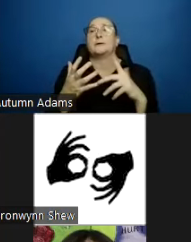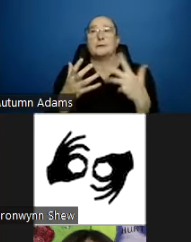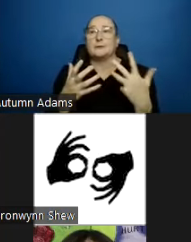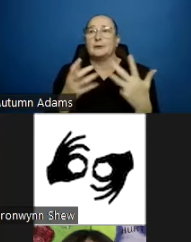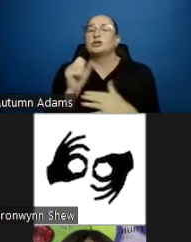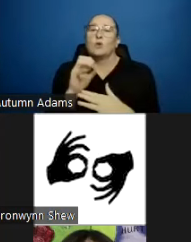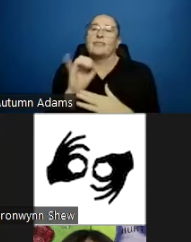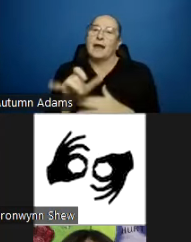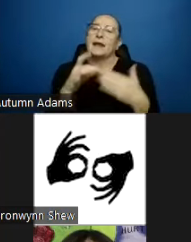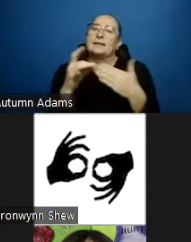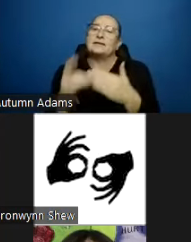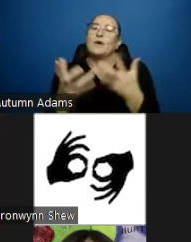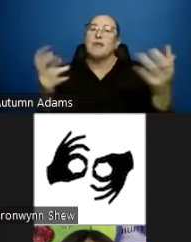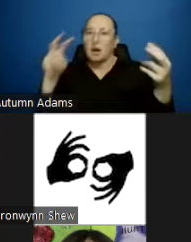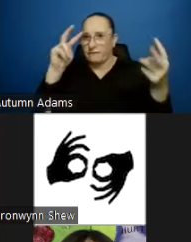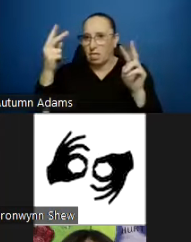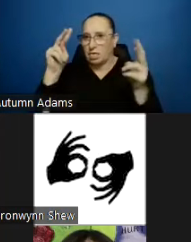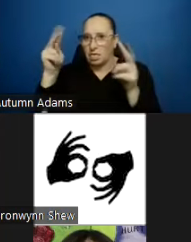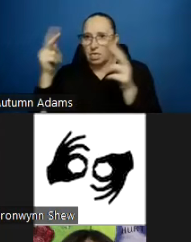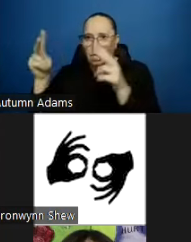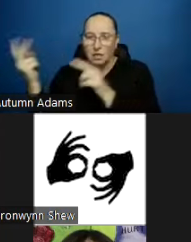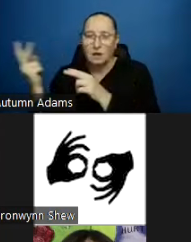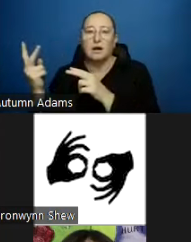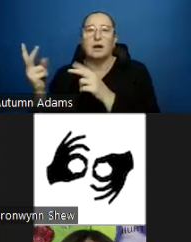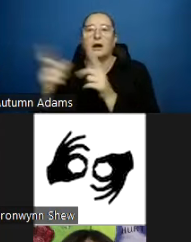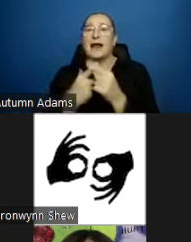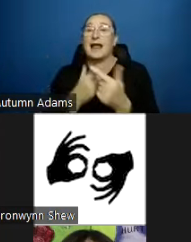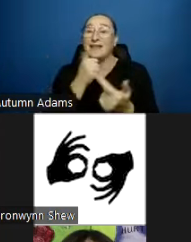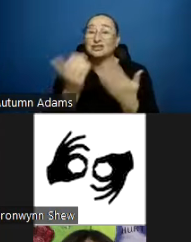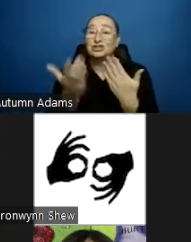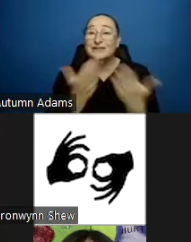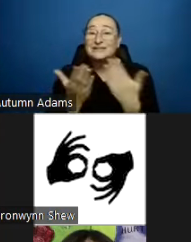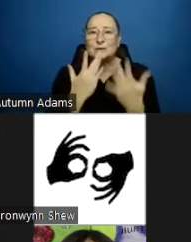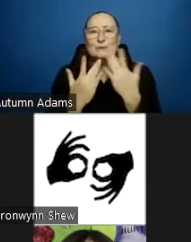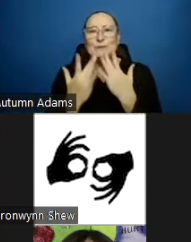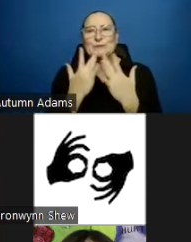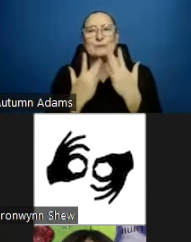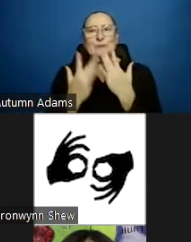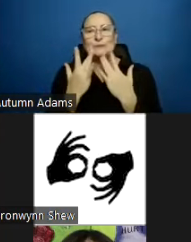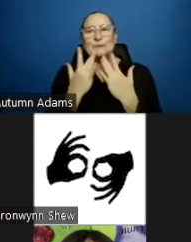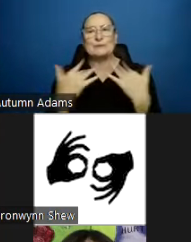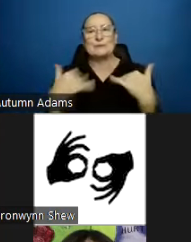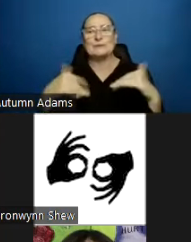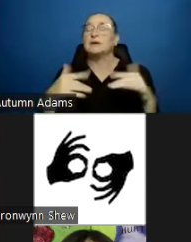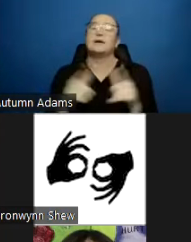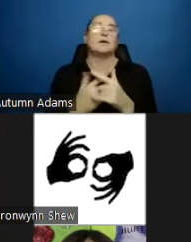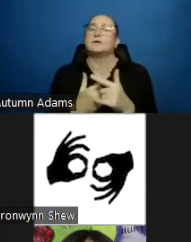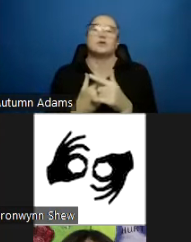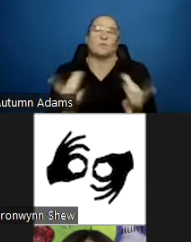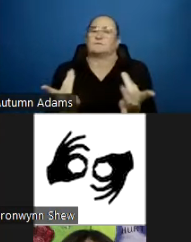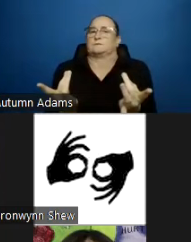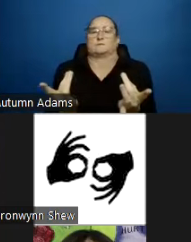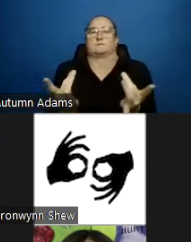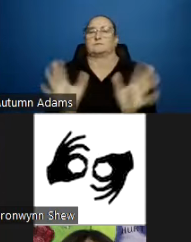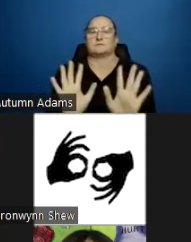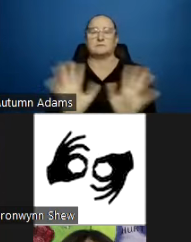can lead to a lot of misunderstanding and then a lack of services. And it's a very sticky situation. So again, I just recommend not using family members